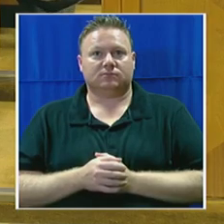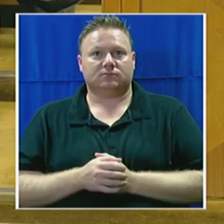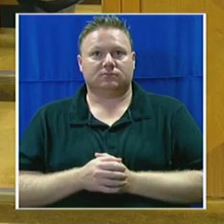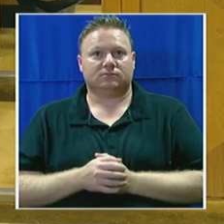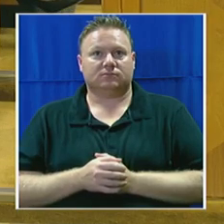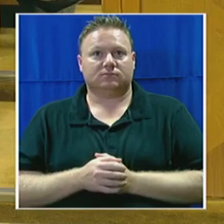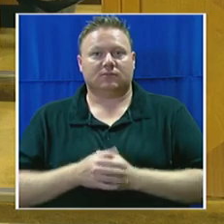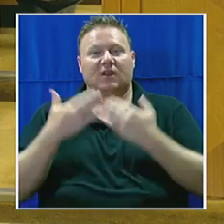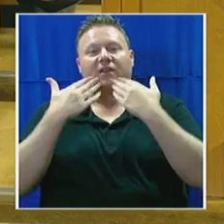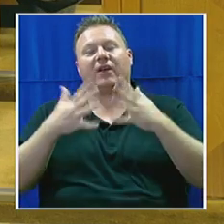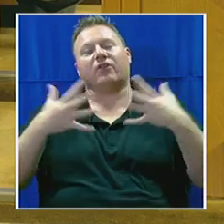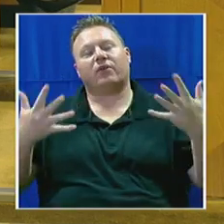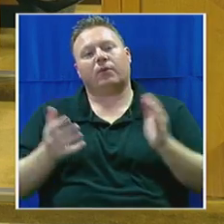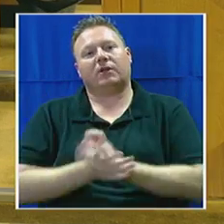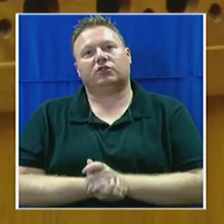Ngiyabonga sihlalo.